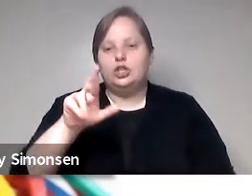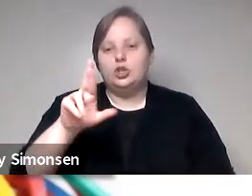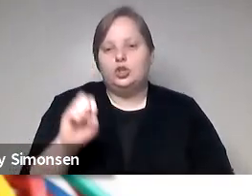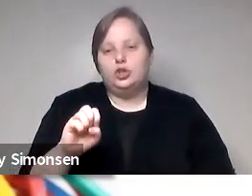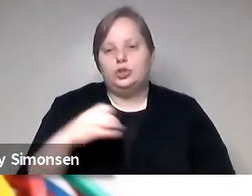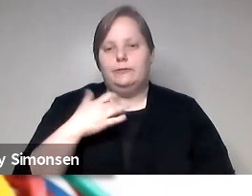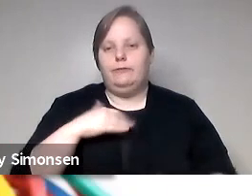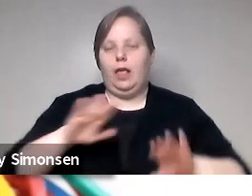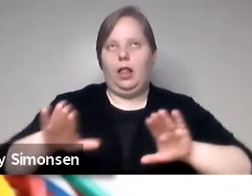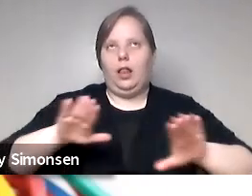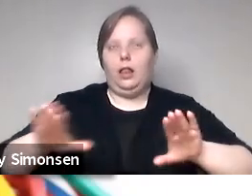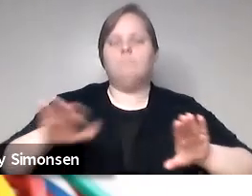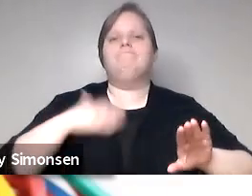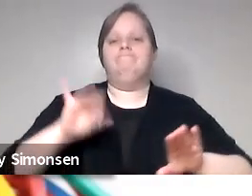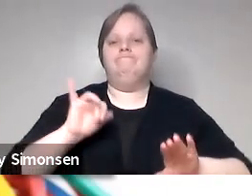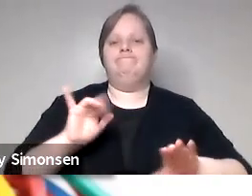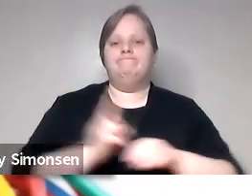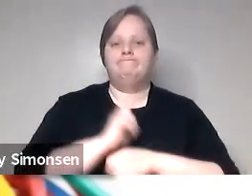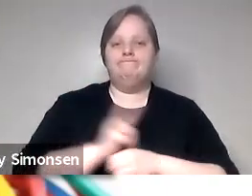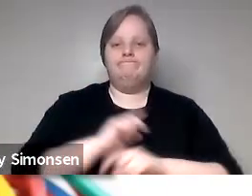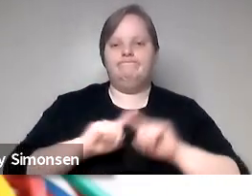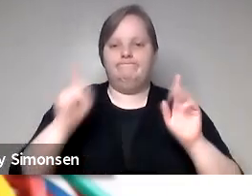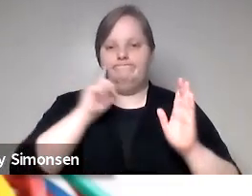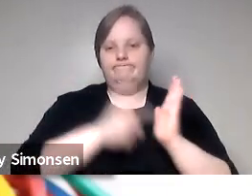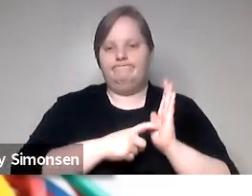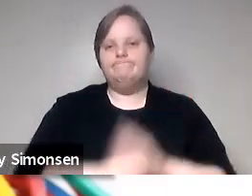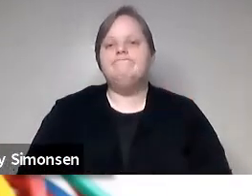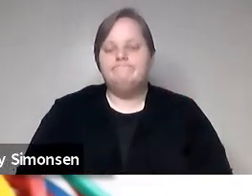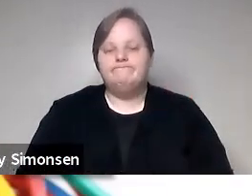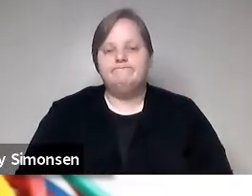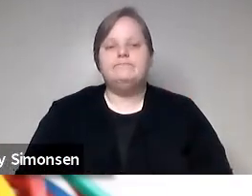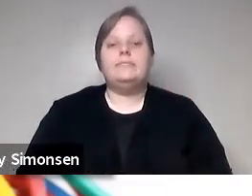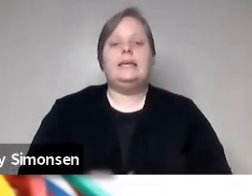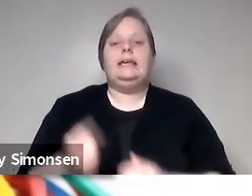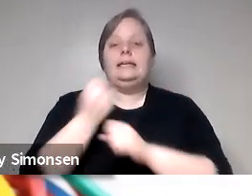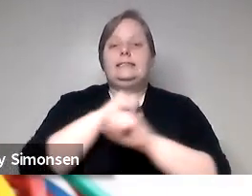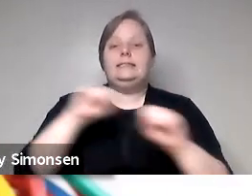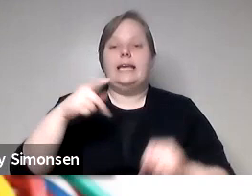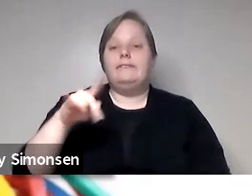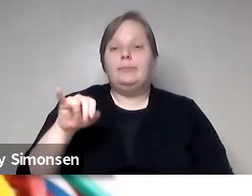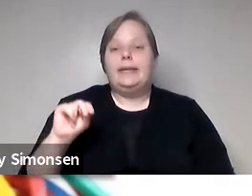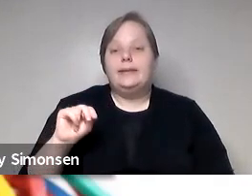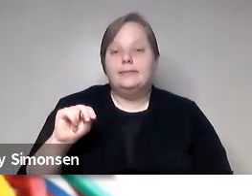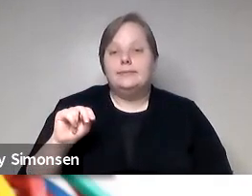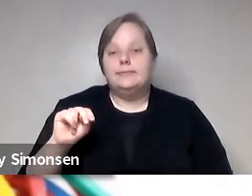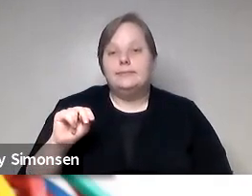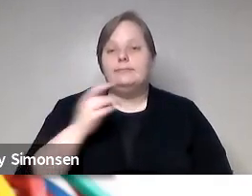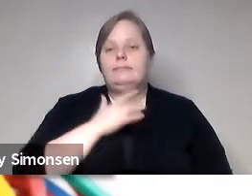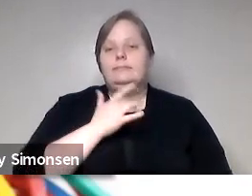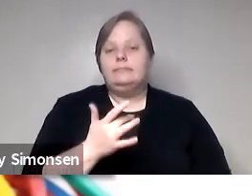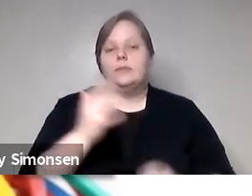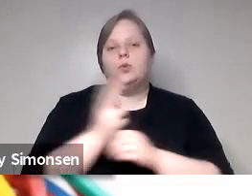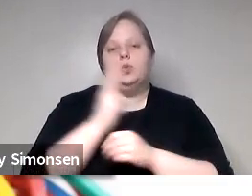textures there to use for marking. Safety pins. Safety pins are used a lot